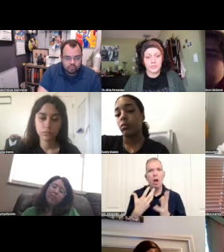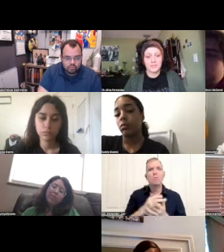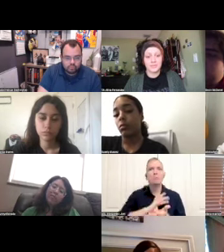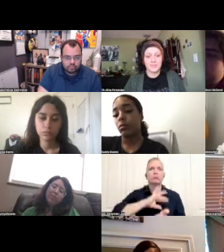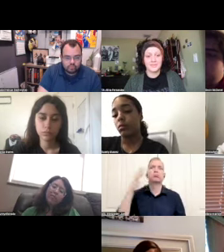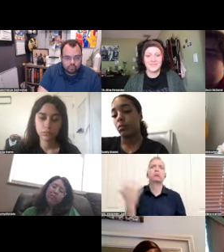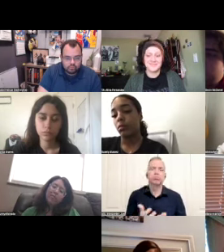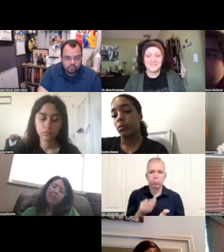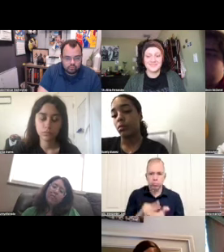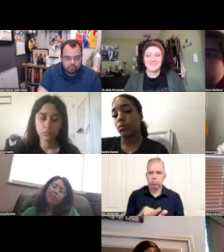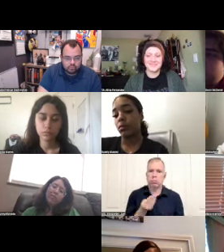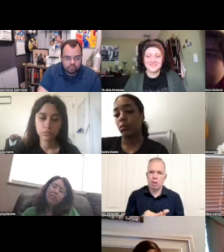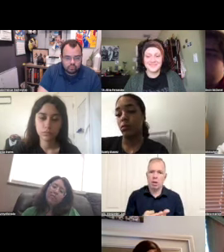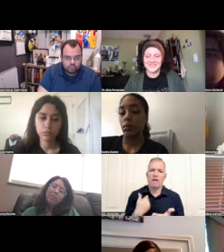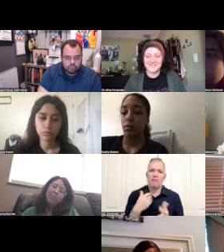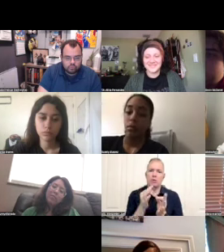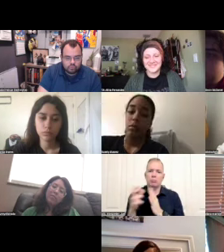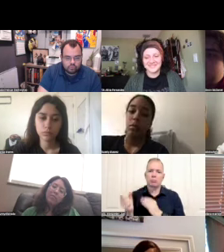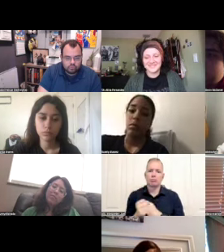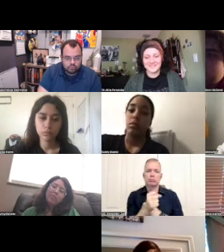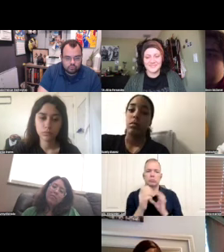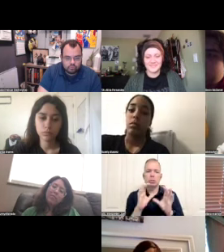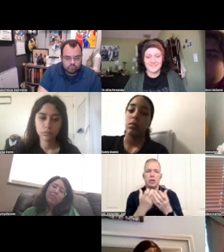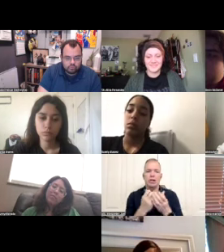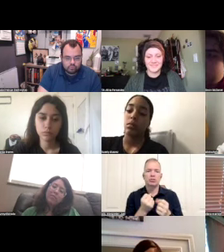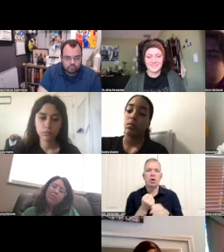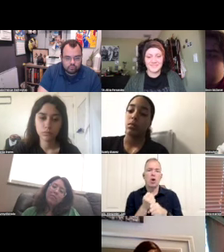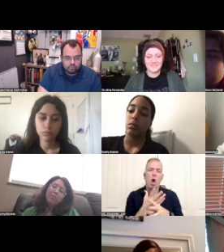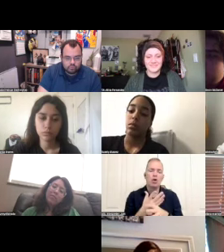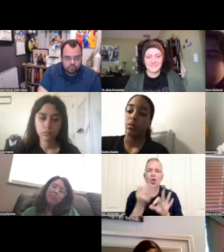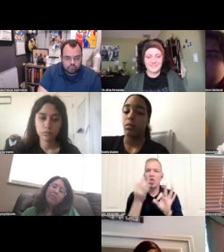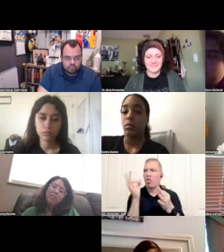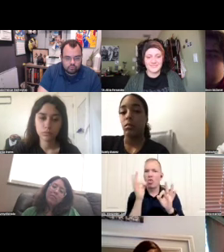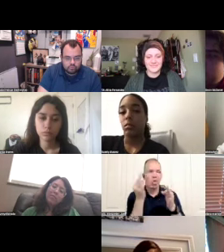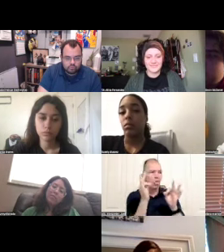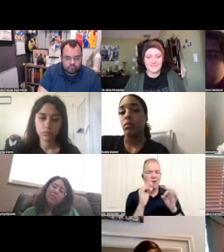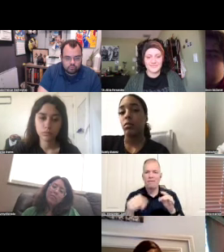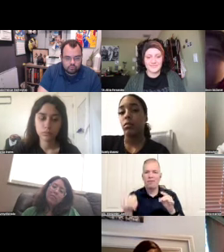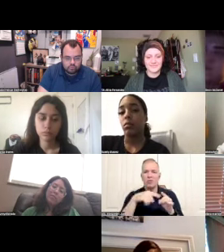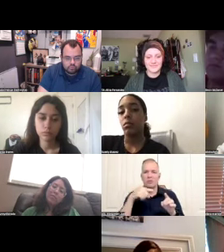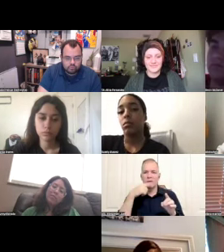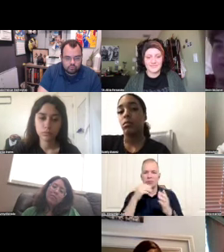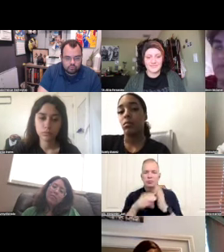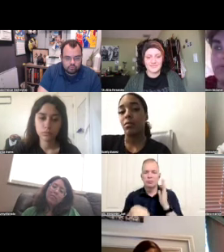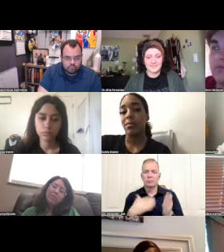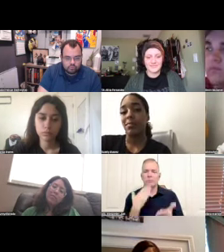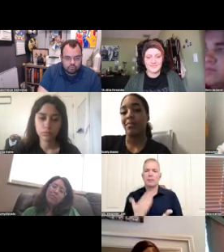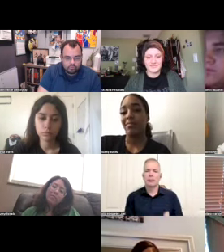and having interpreters in classes causes distraction to hearing students. Thank you.